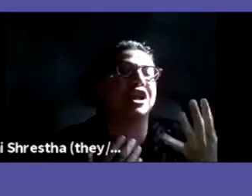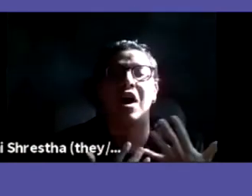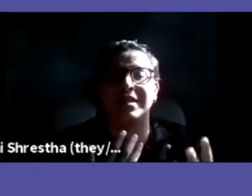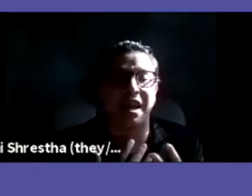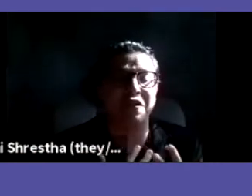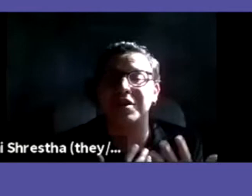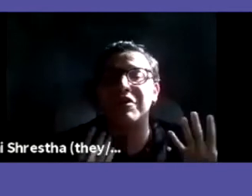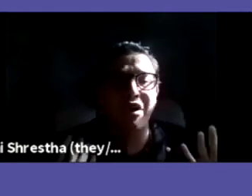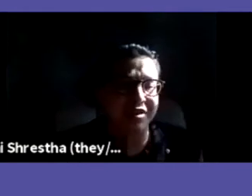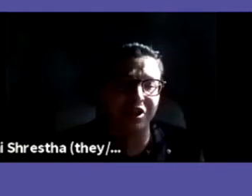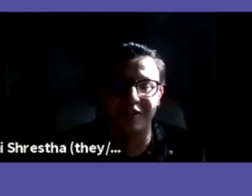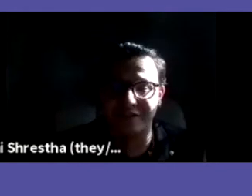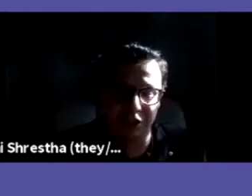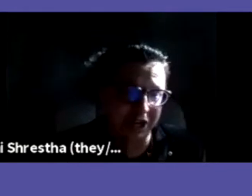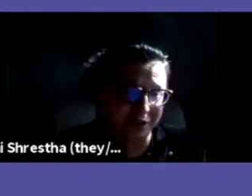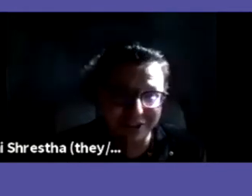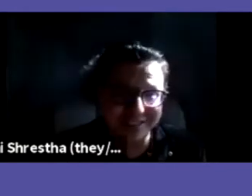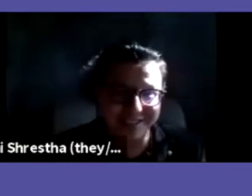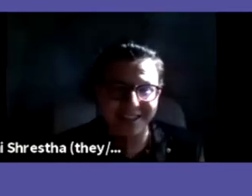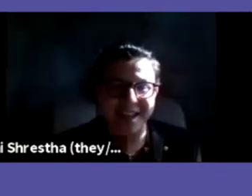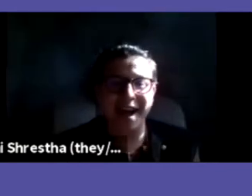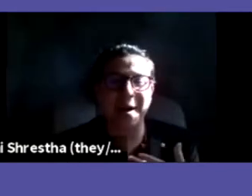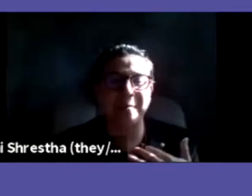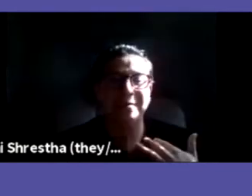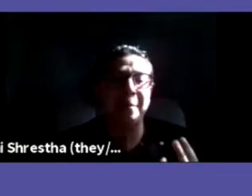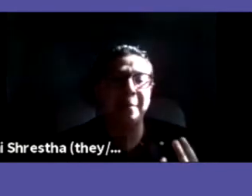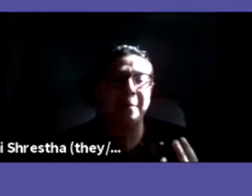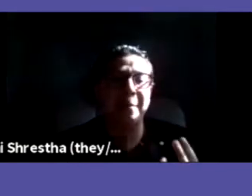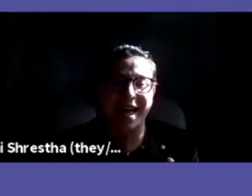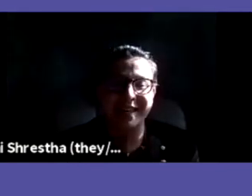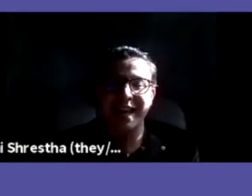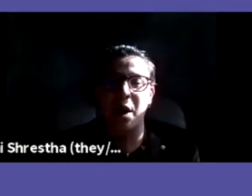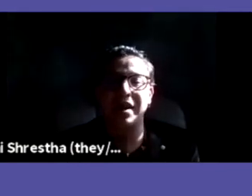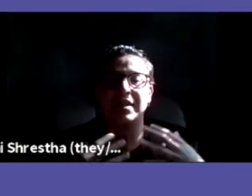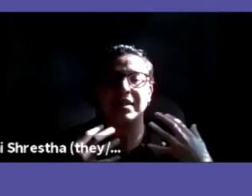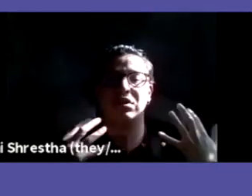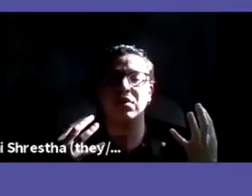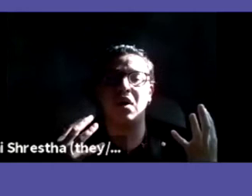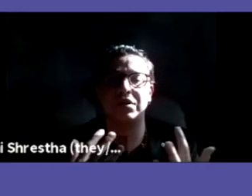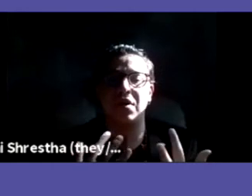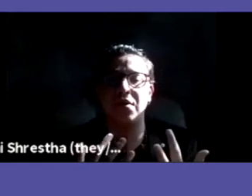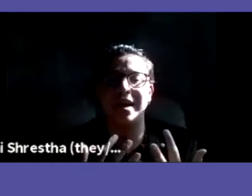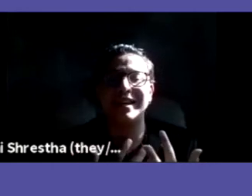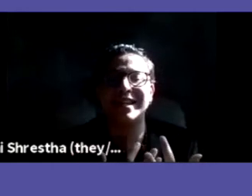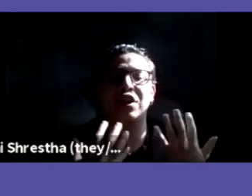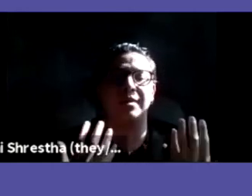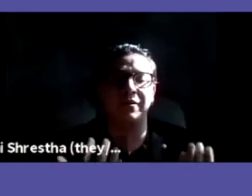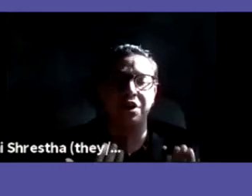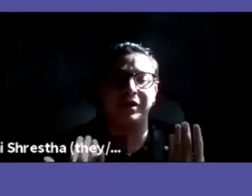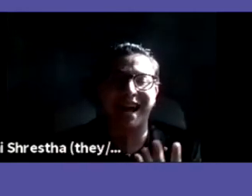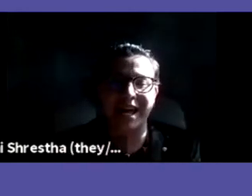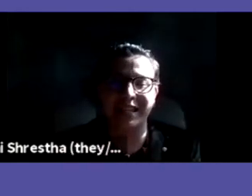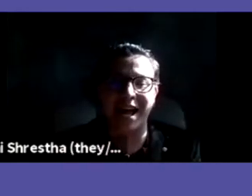learn alongside folks across generations. That being said, I wanted to also engage some